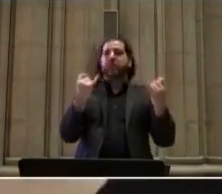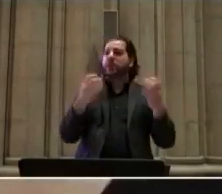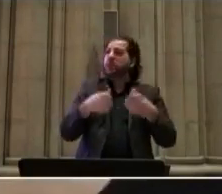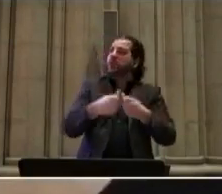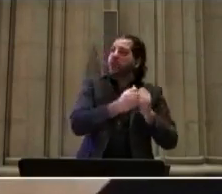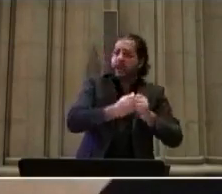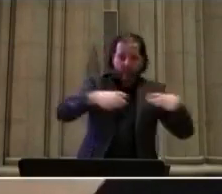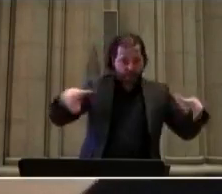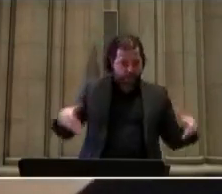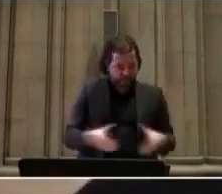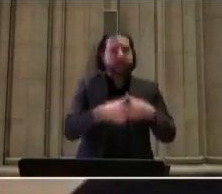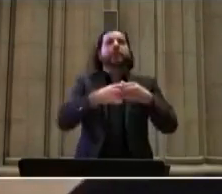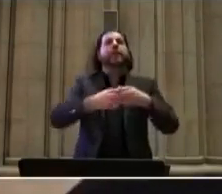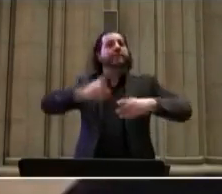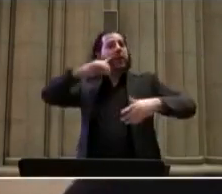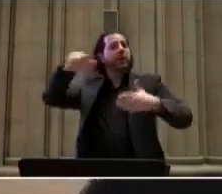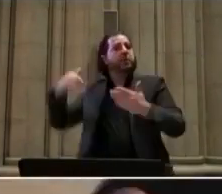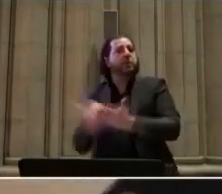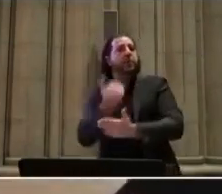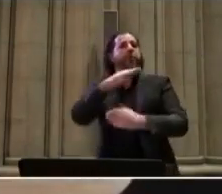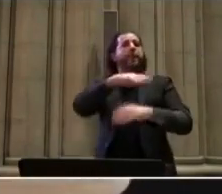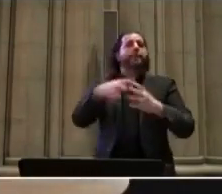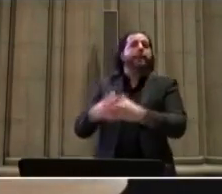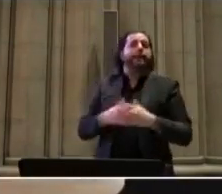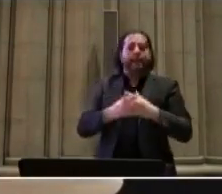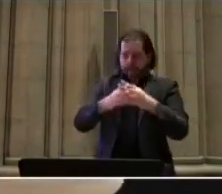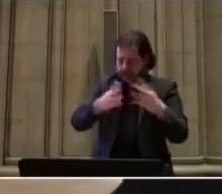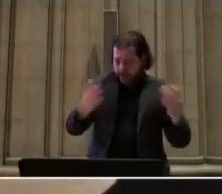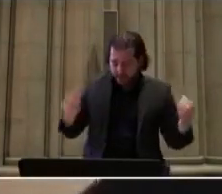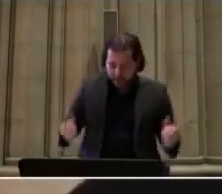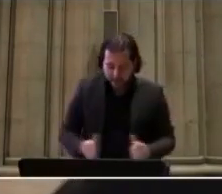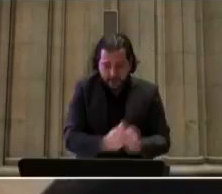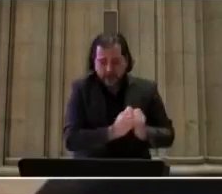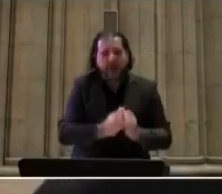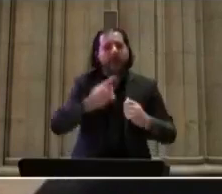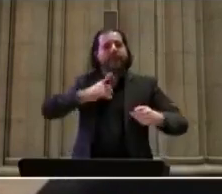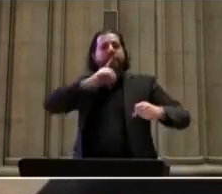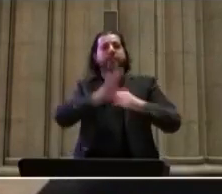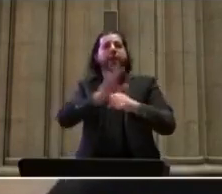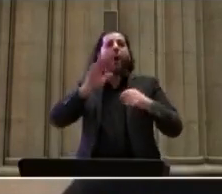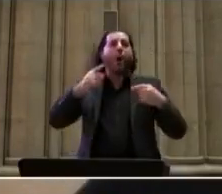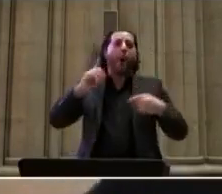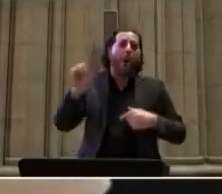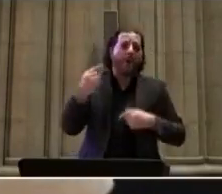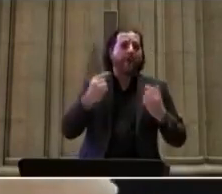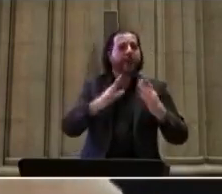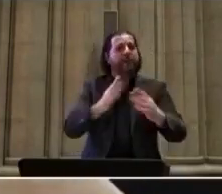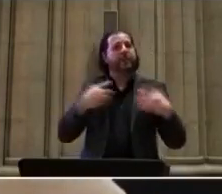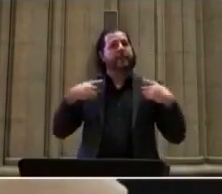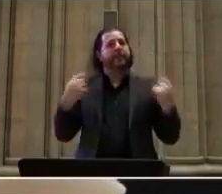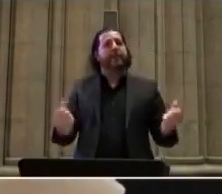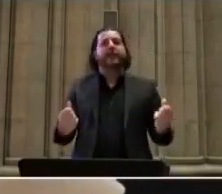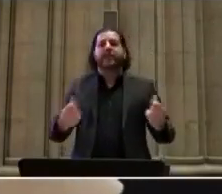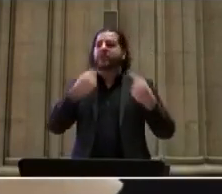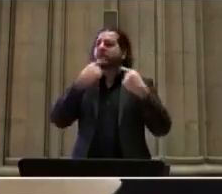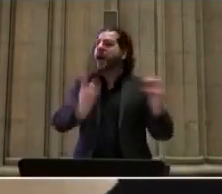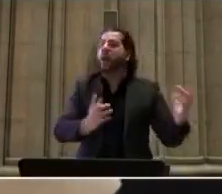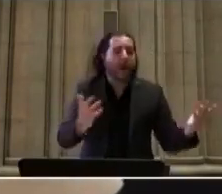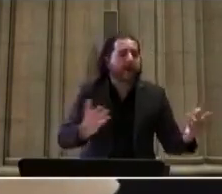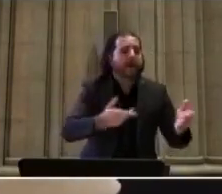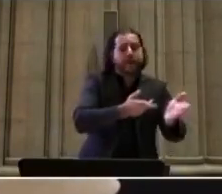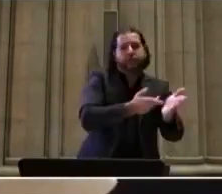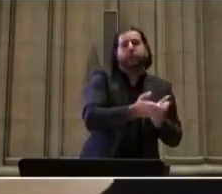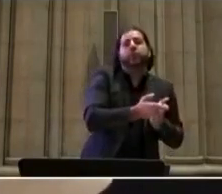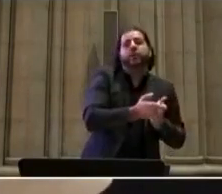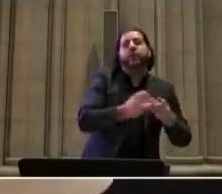this new dawn, to birth a new America. Together, we affirm that the only way to heal is to tell the truth.